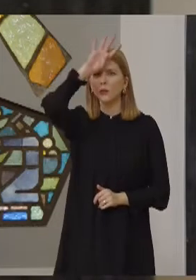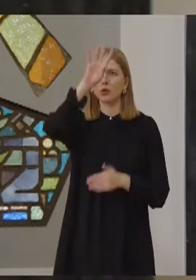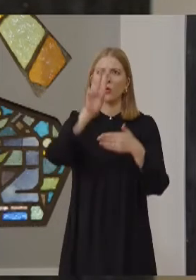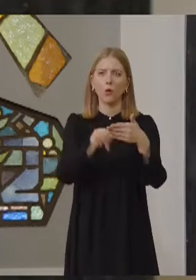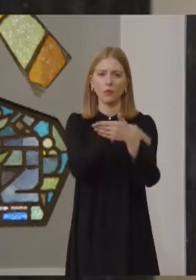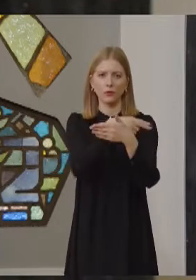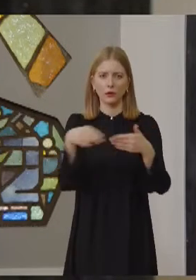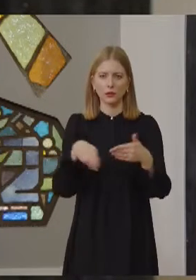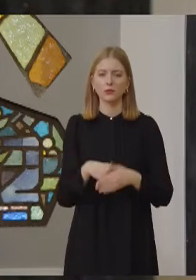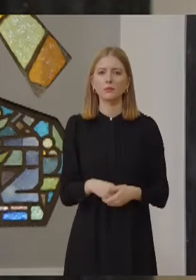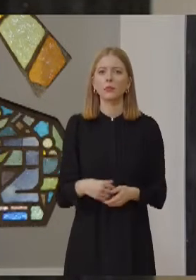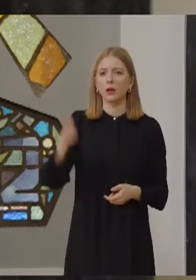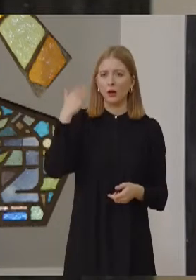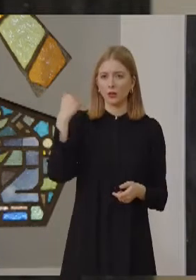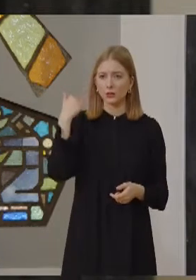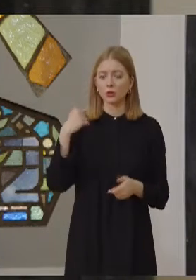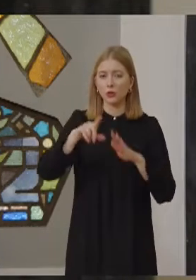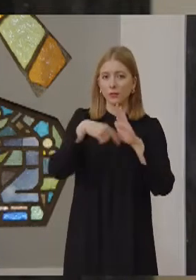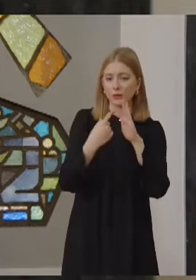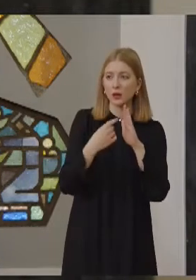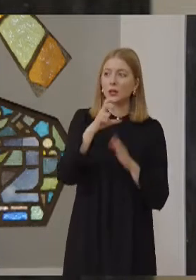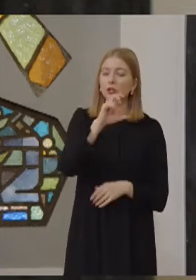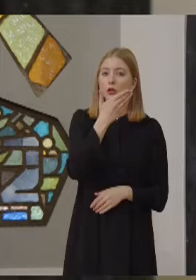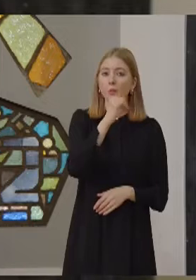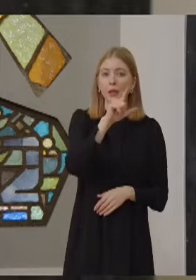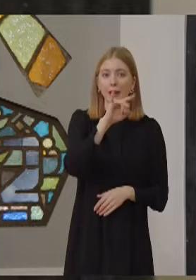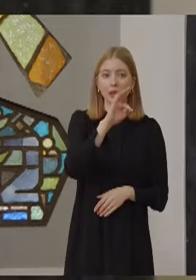that I found very interesting when